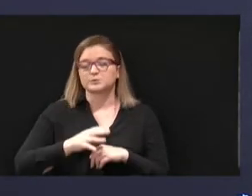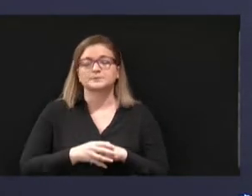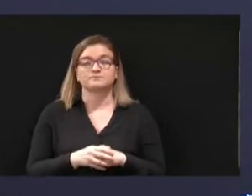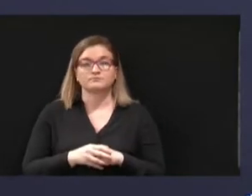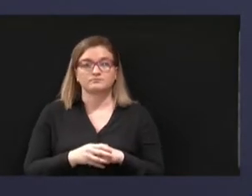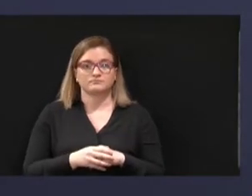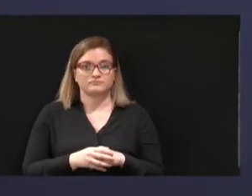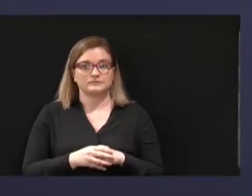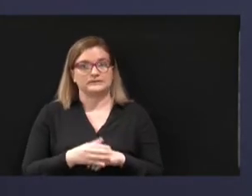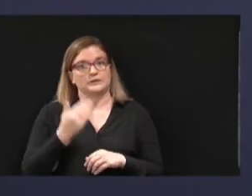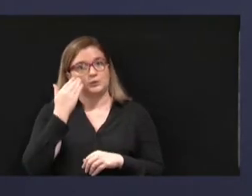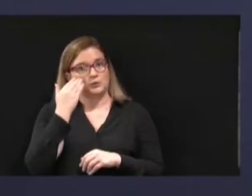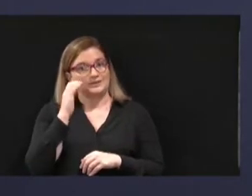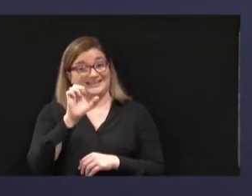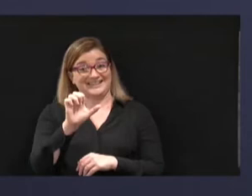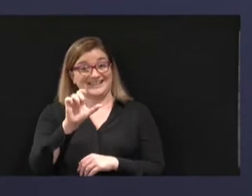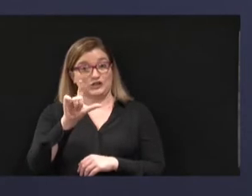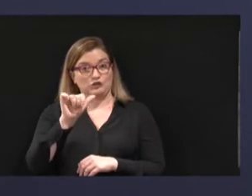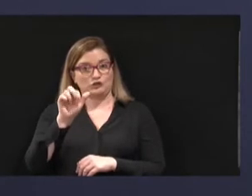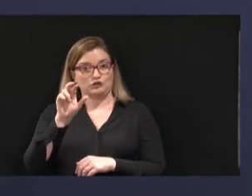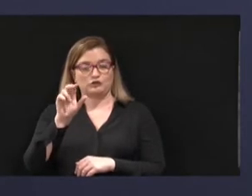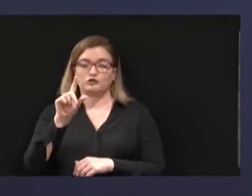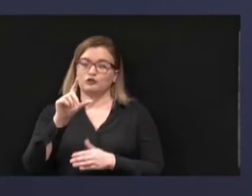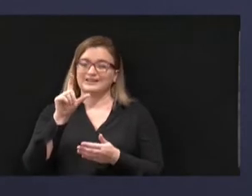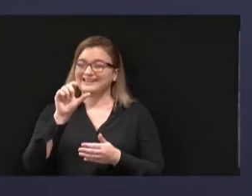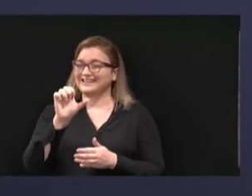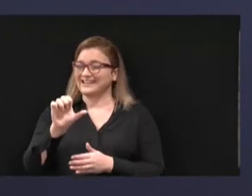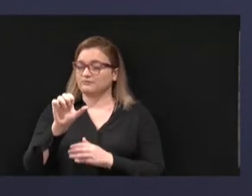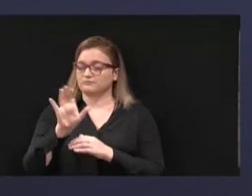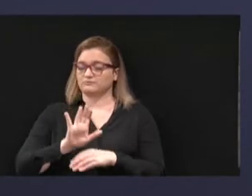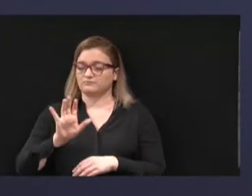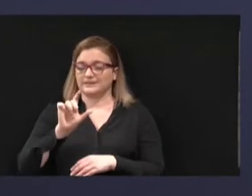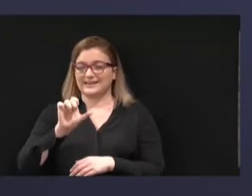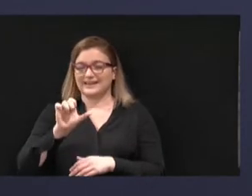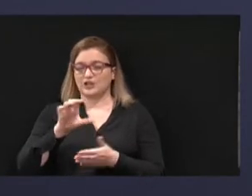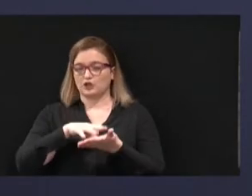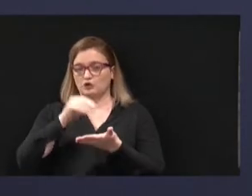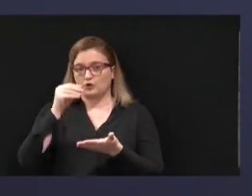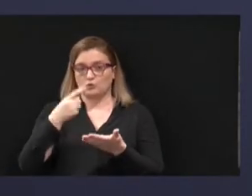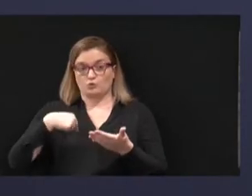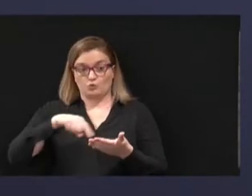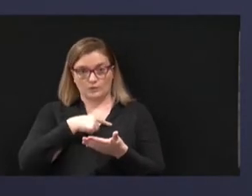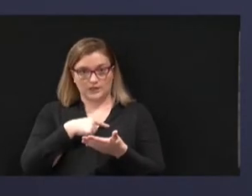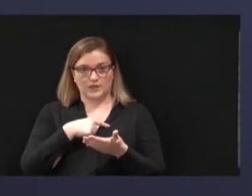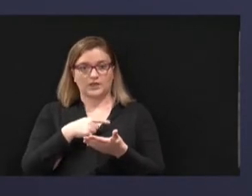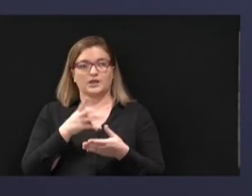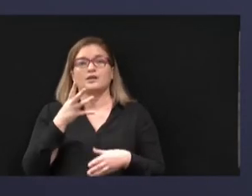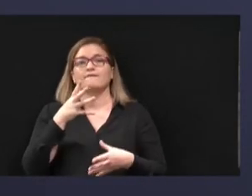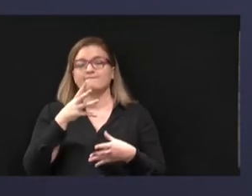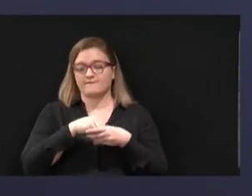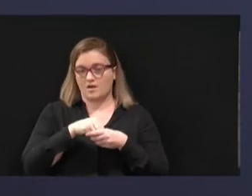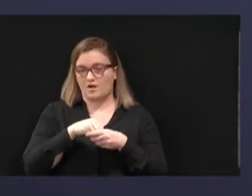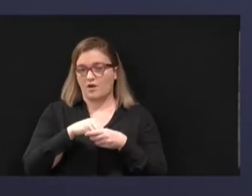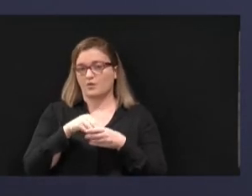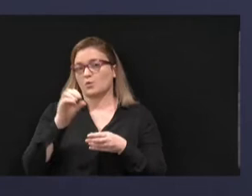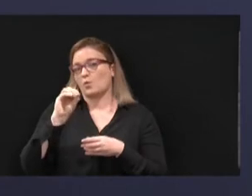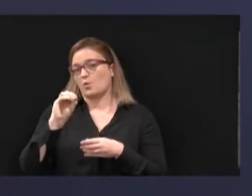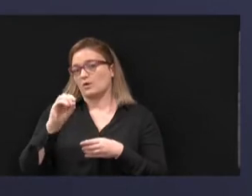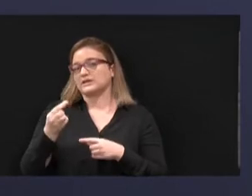Even during e-learning, we did Orton Gillingham with the kids, and so I'm going to kind of come from that